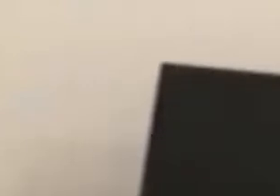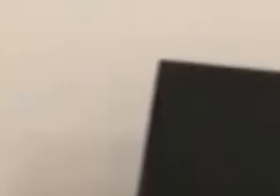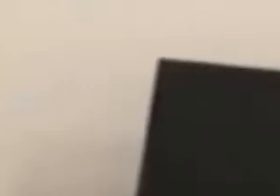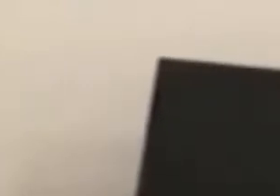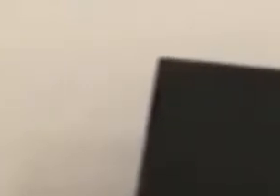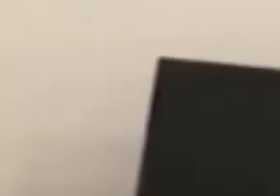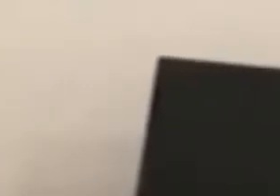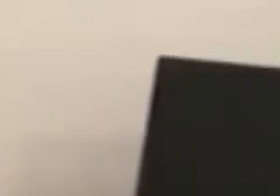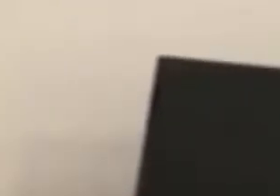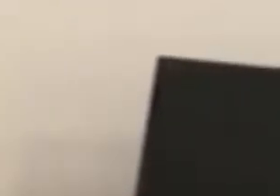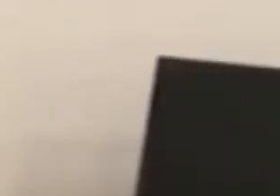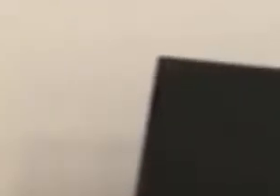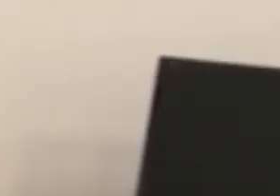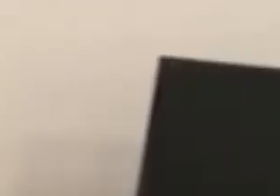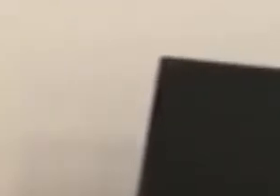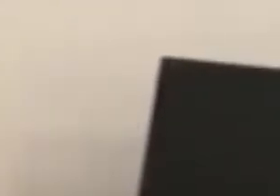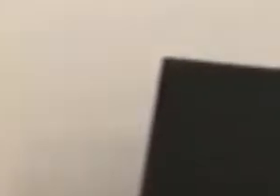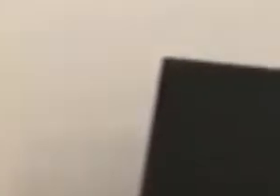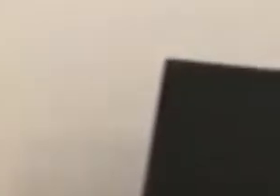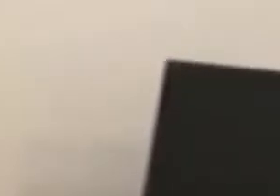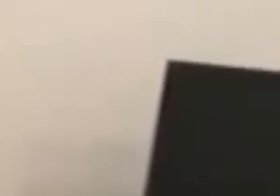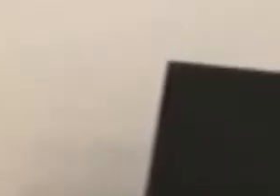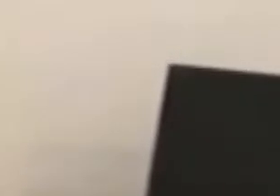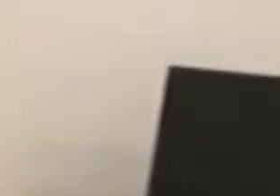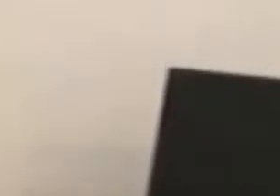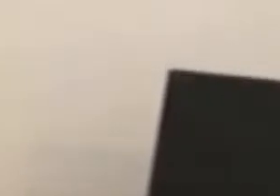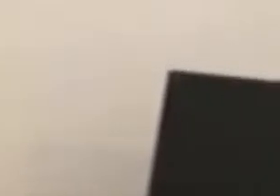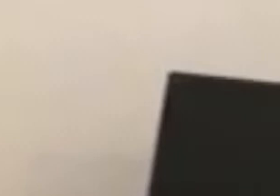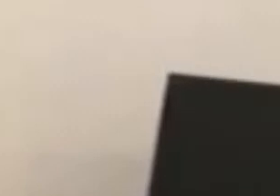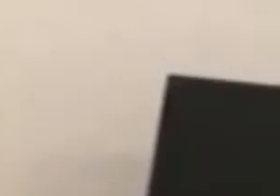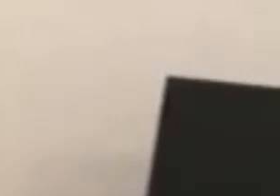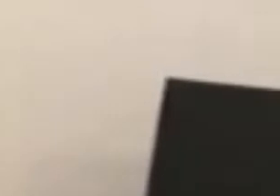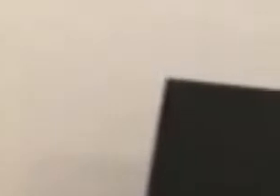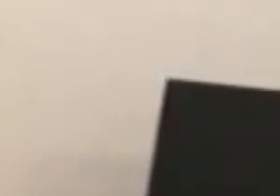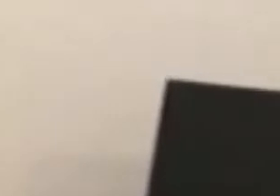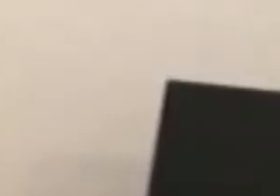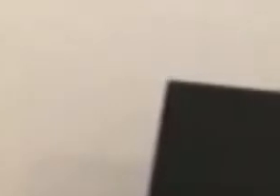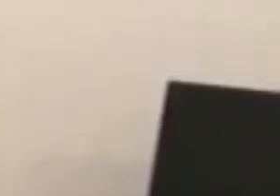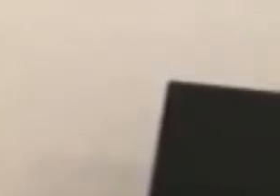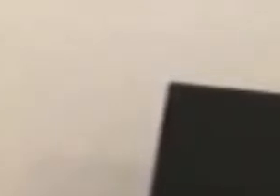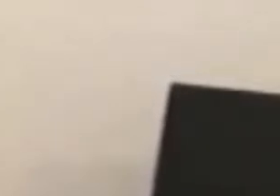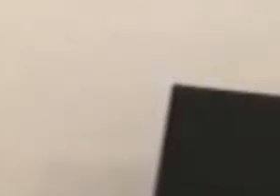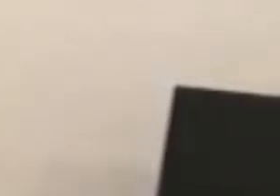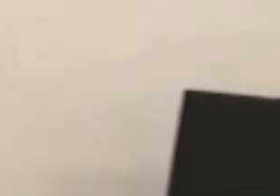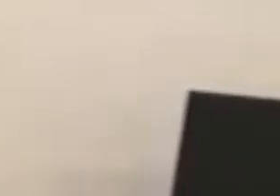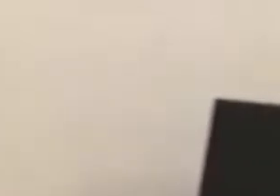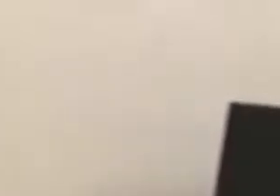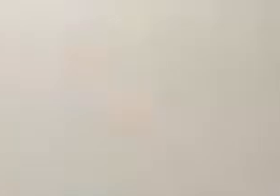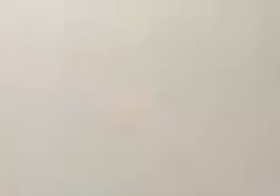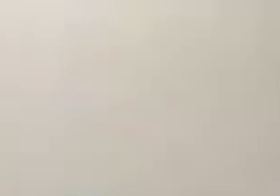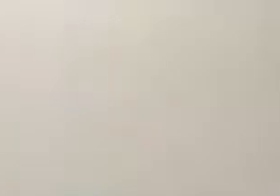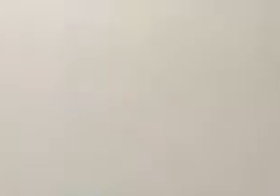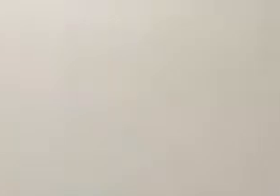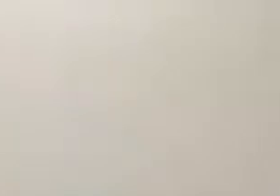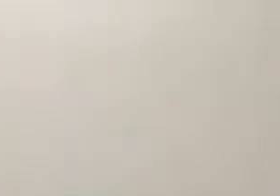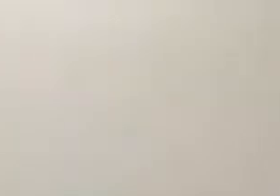and are designed to be touched, slapped, or even bumped. The stands allow the pads to be placed at varying distances and